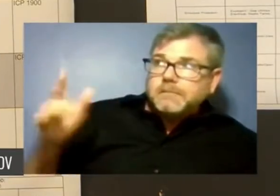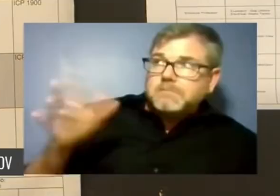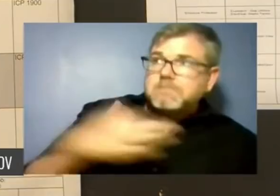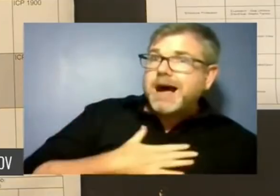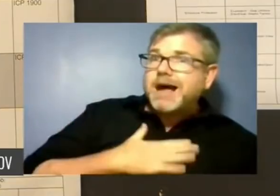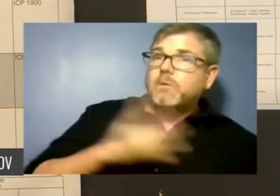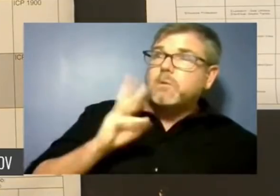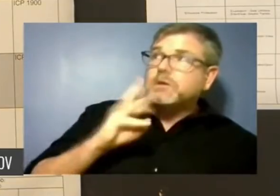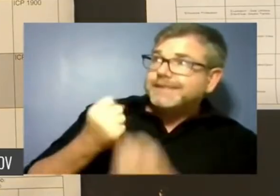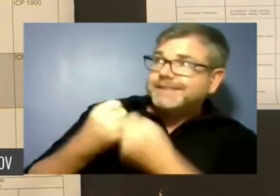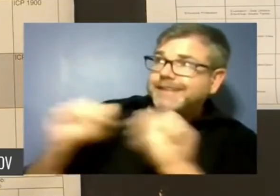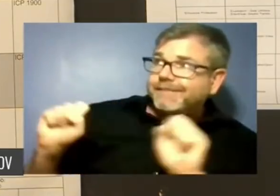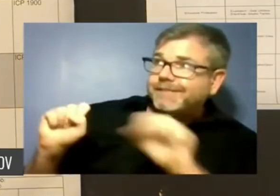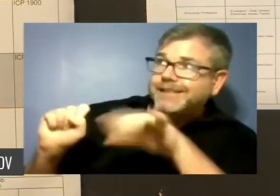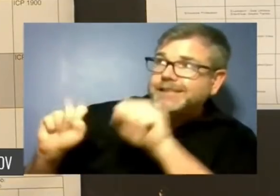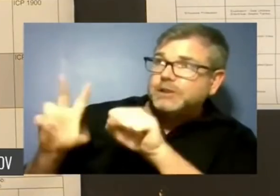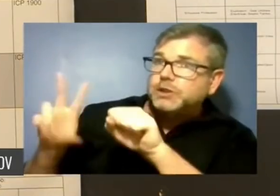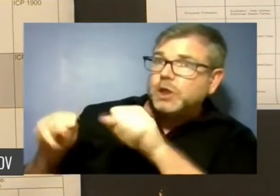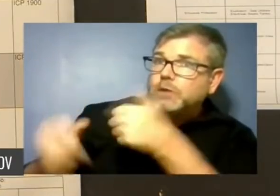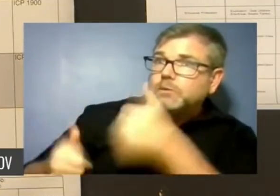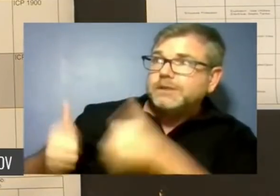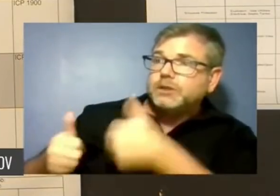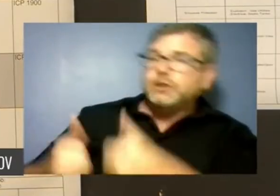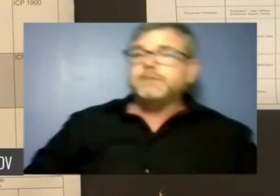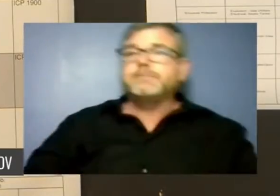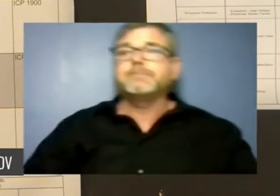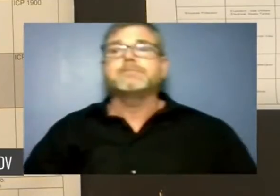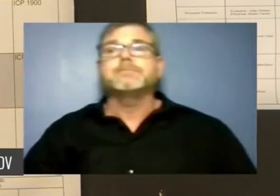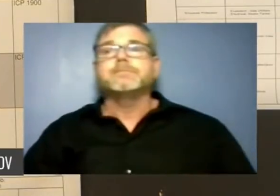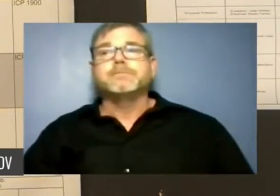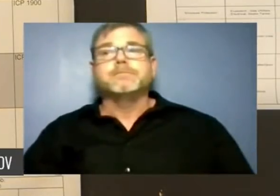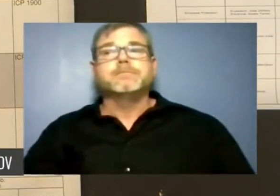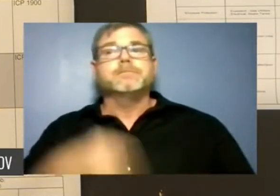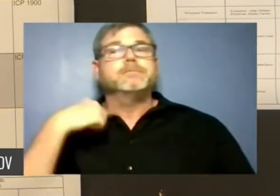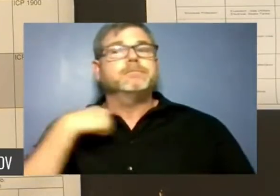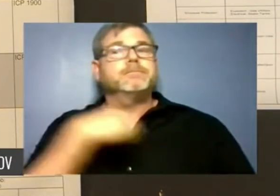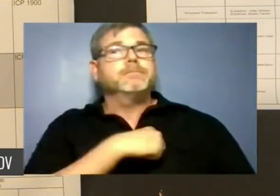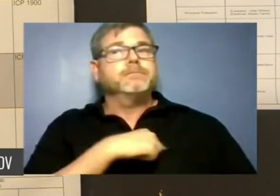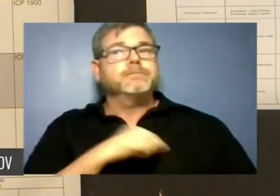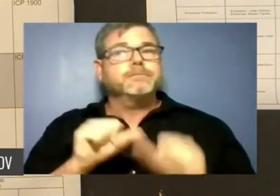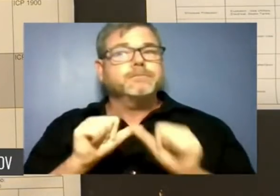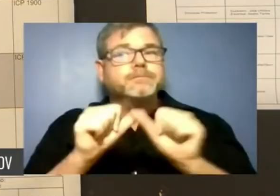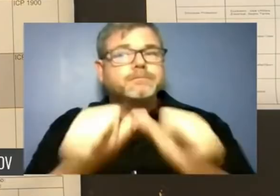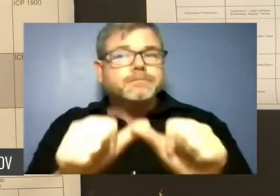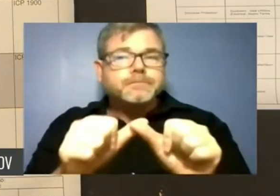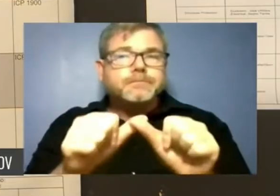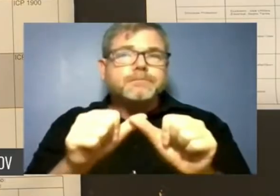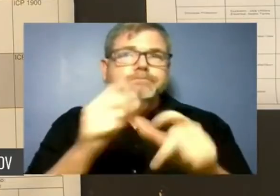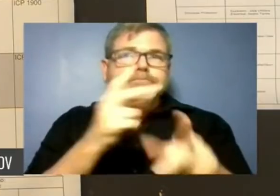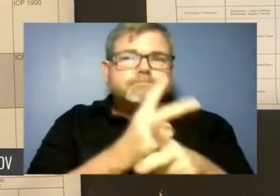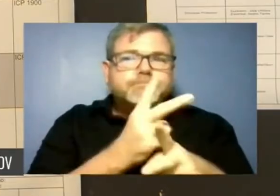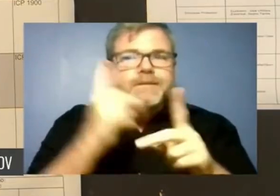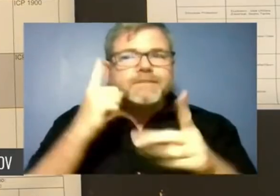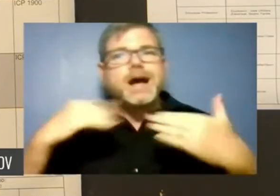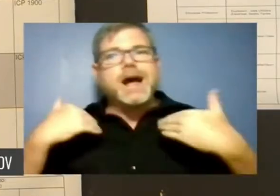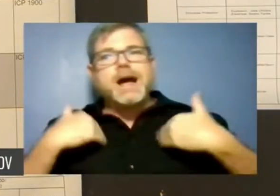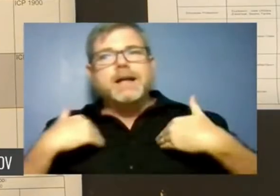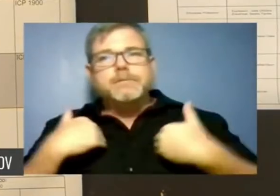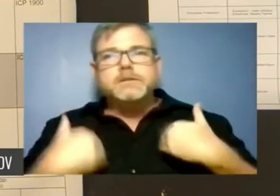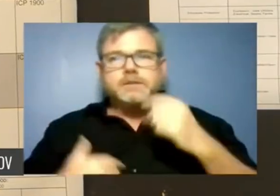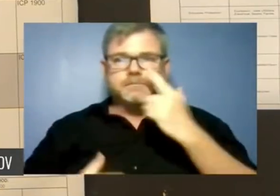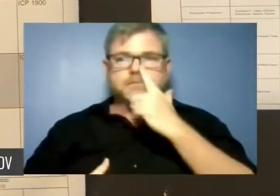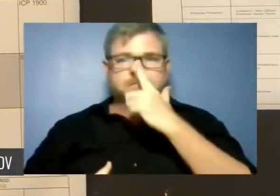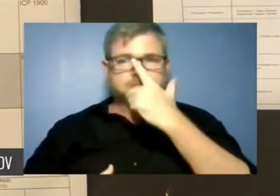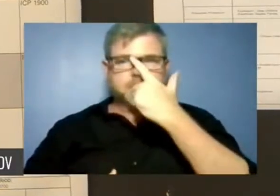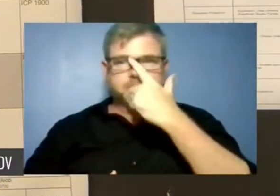Continuing, our animal care services team has been doing a great work with the support of the Sonoma Community Animal Response Team in housing